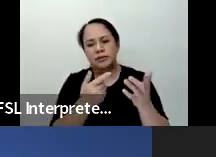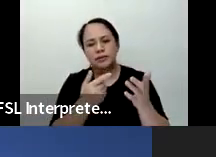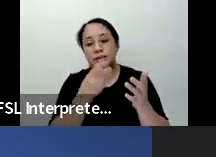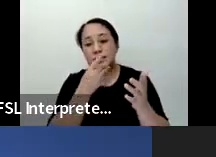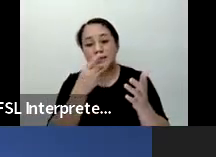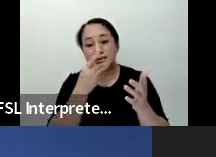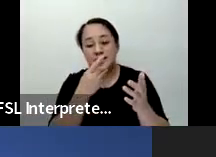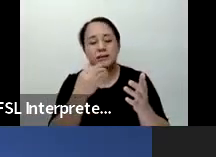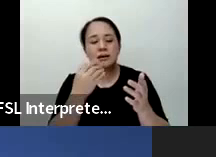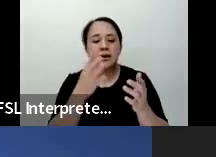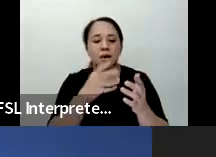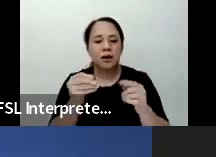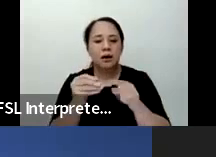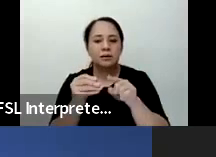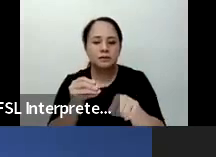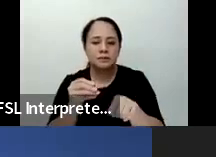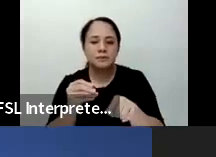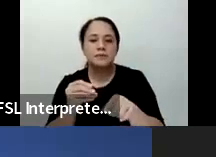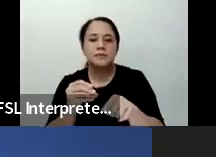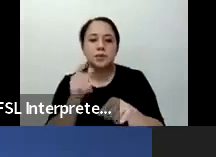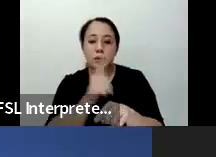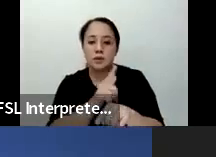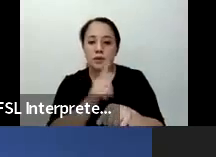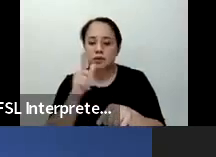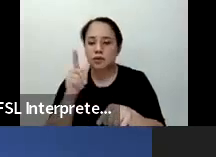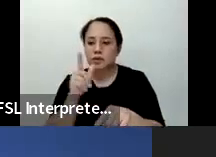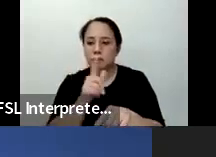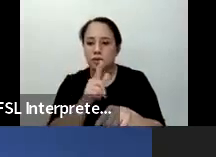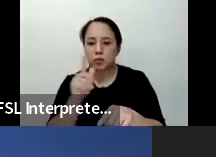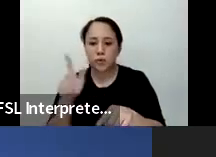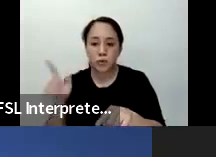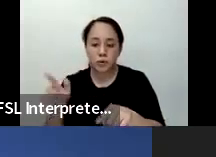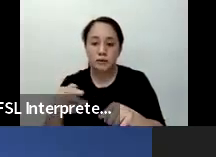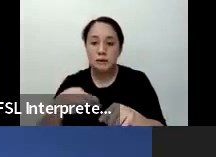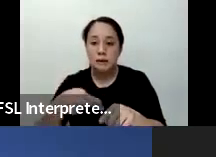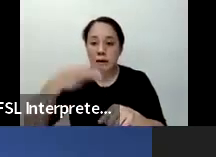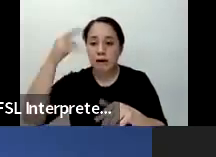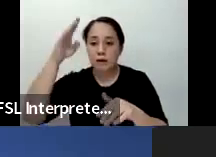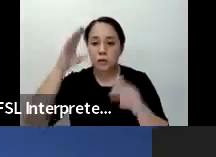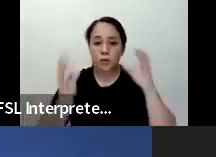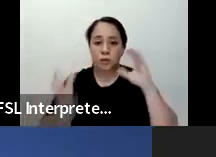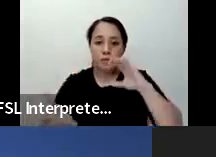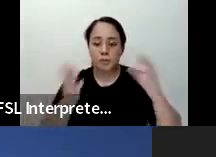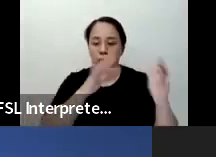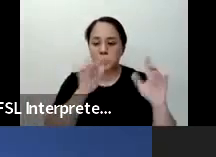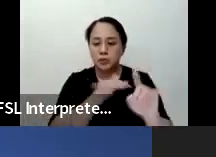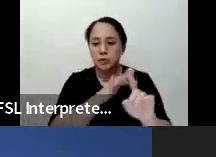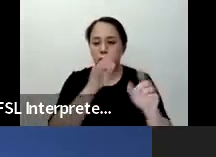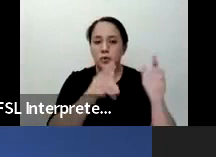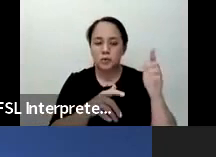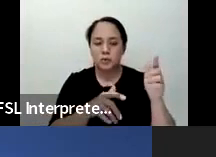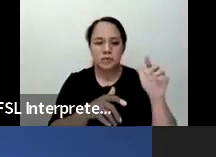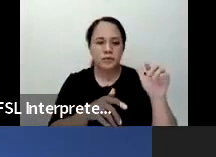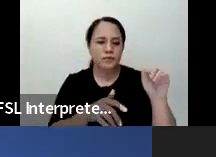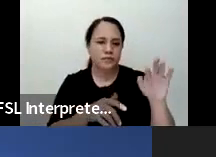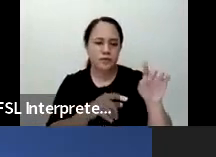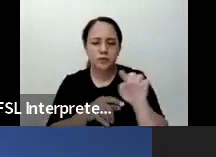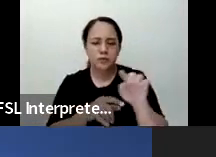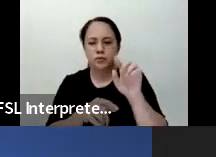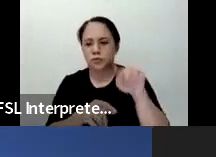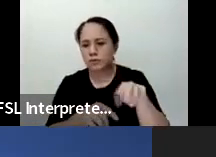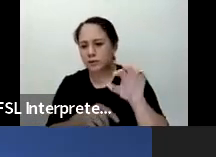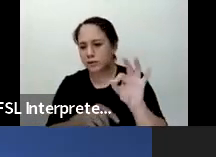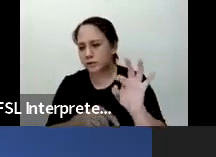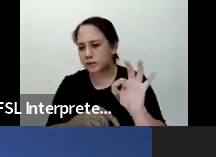2020 and 2021, higher compared to what has been observed from 2015 to 2019. The